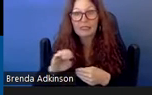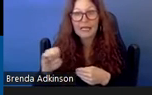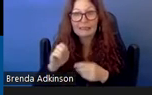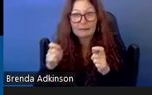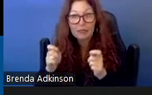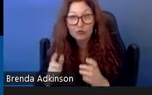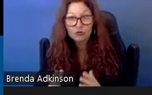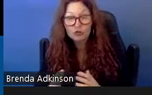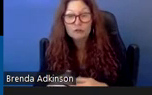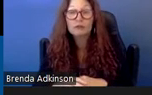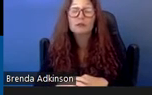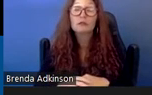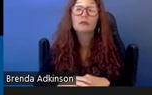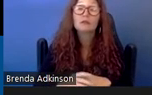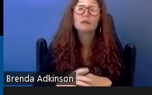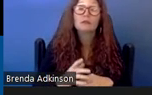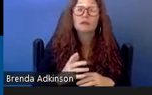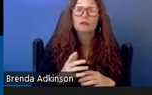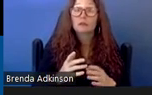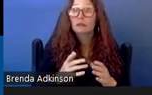and provide,